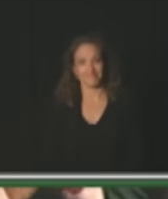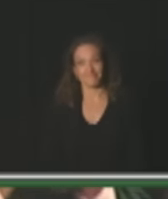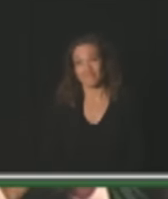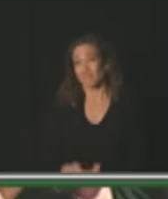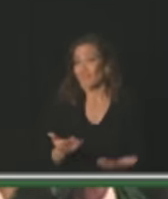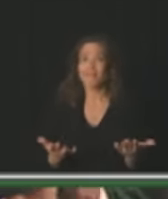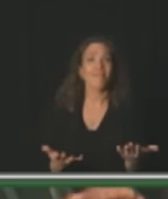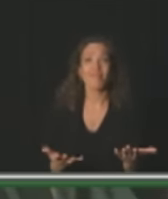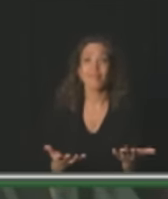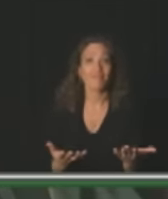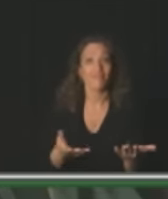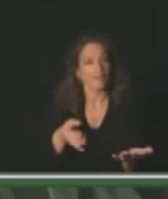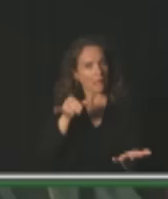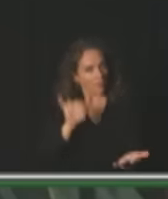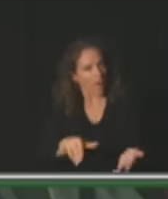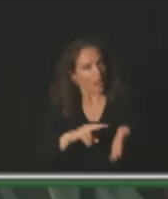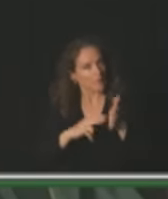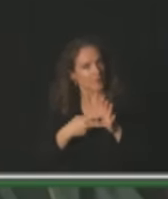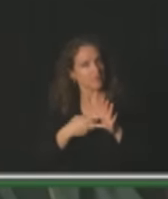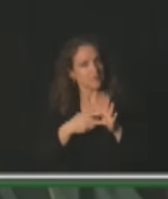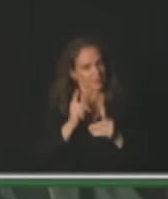That's what I mean about giving back.